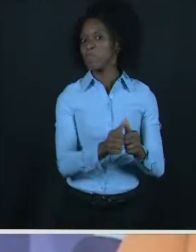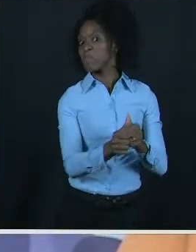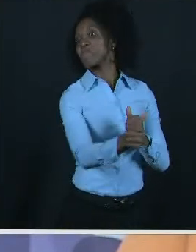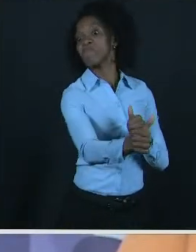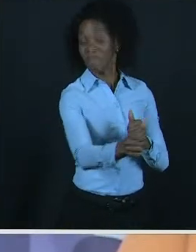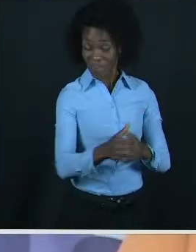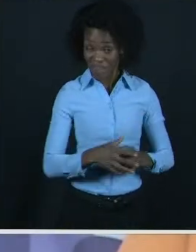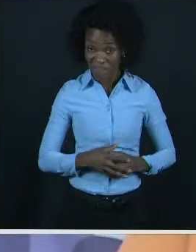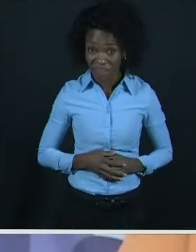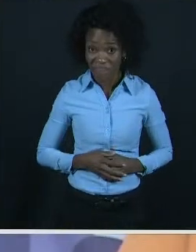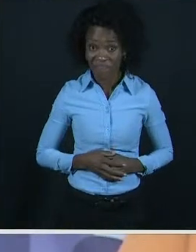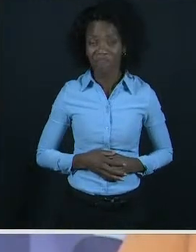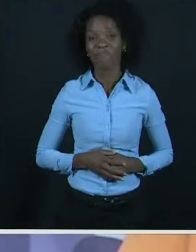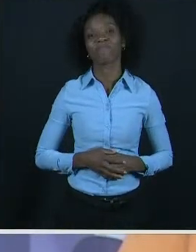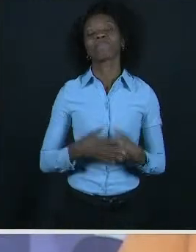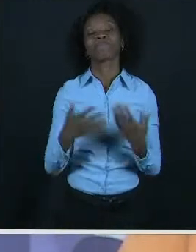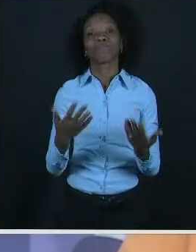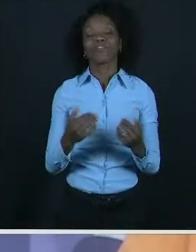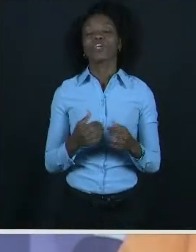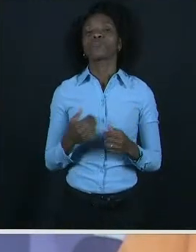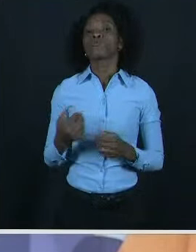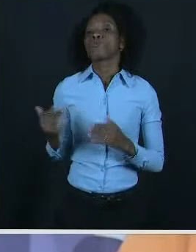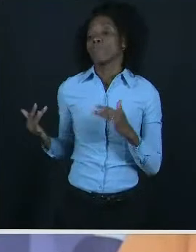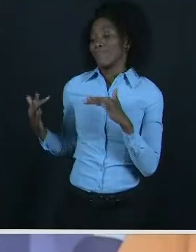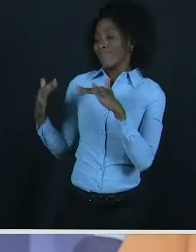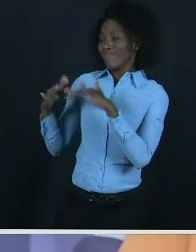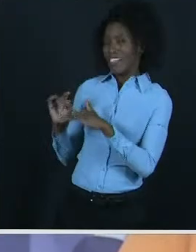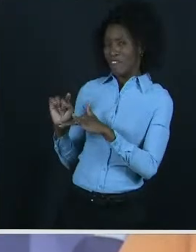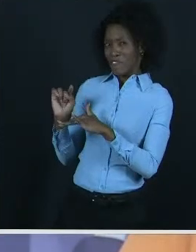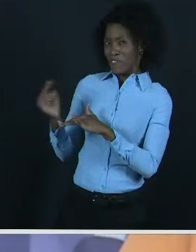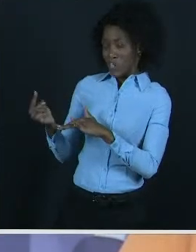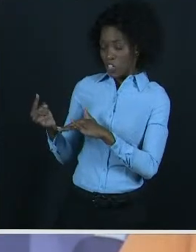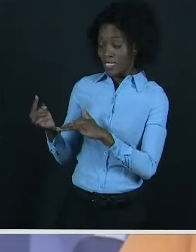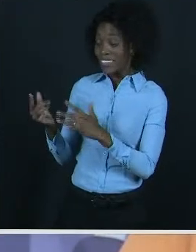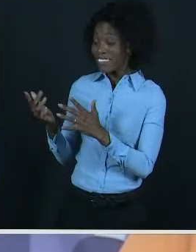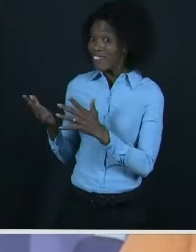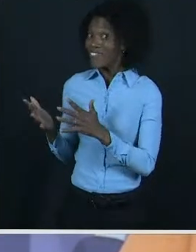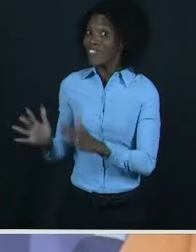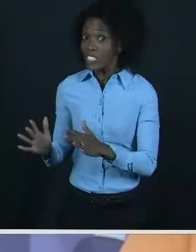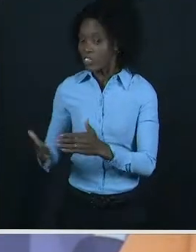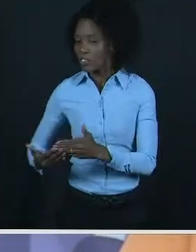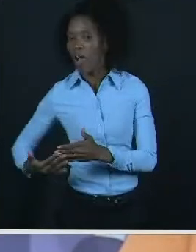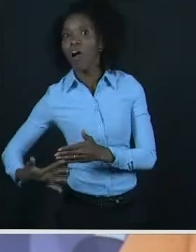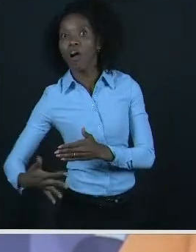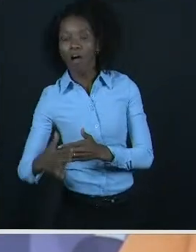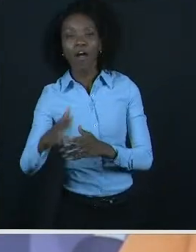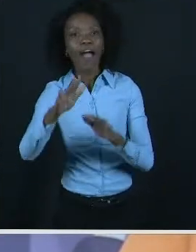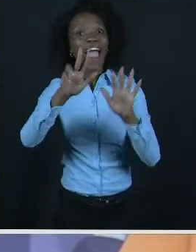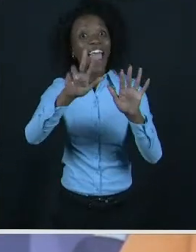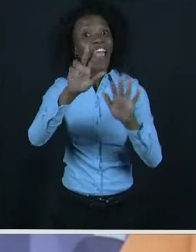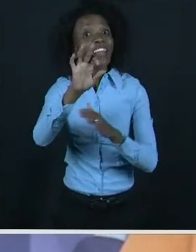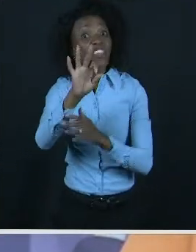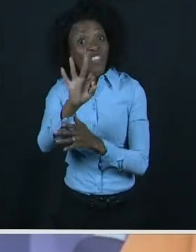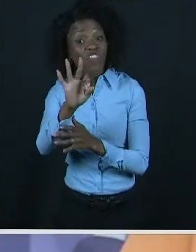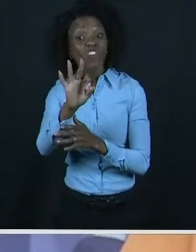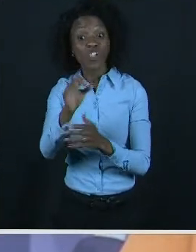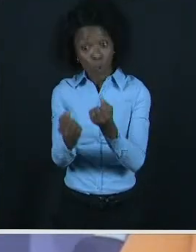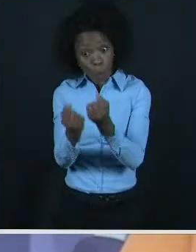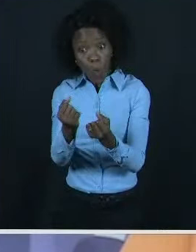last presidential summit, 83 courts have been upgraded into sexual offences